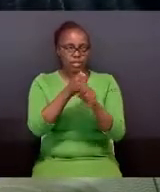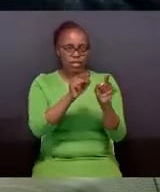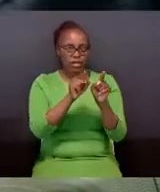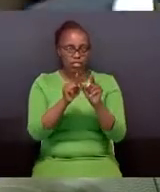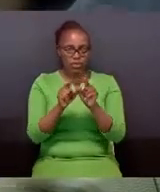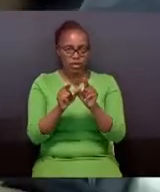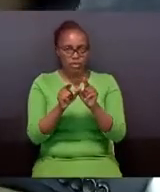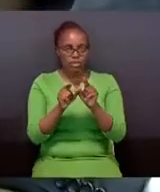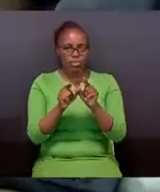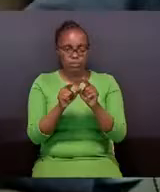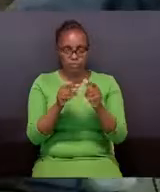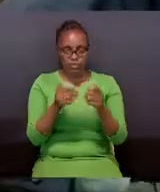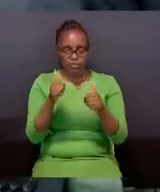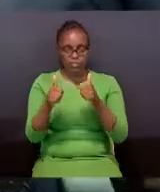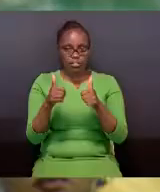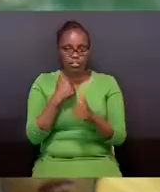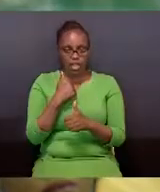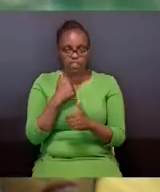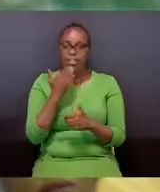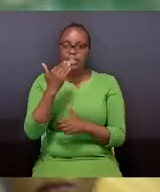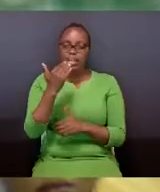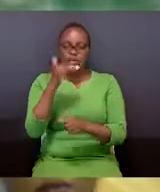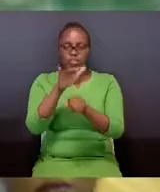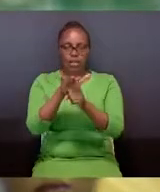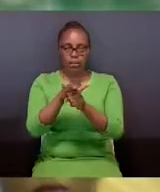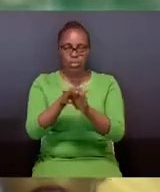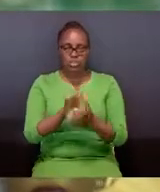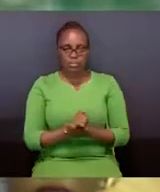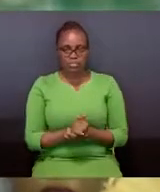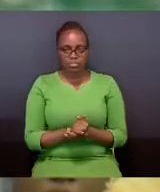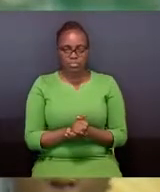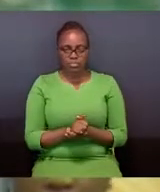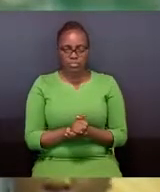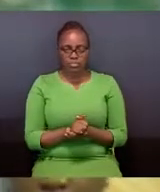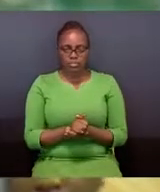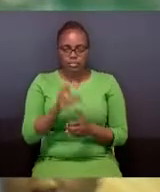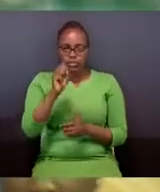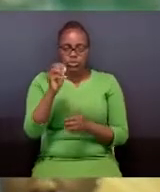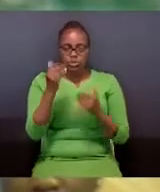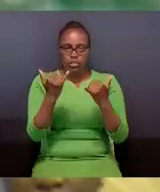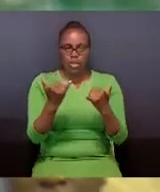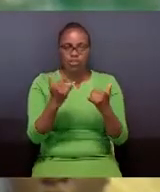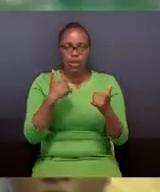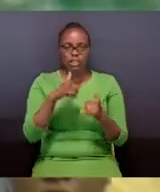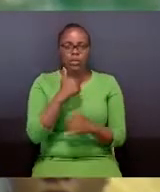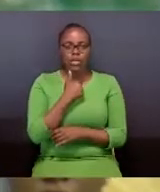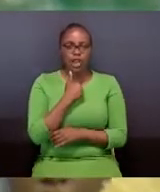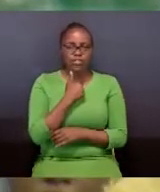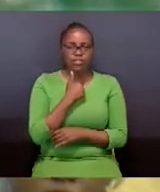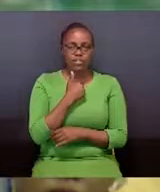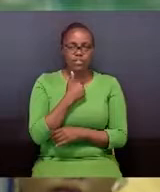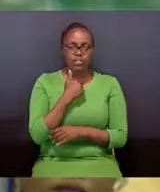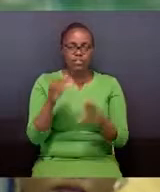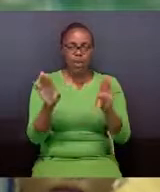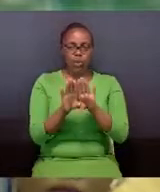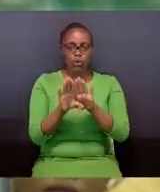foreign investments. Thank you very much. Okay, so now we're going to have our